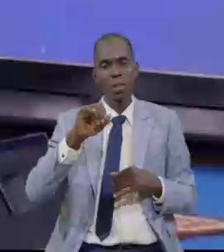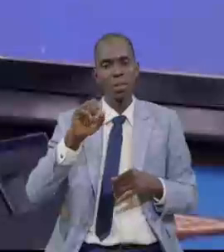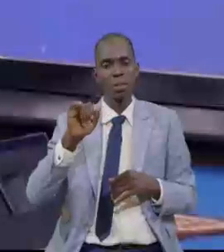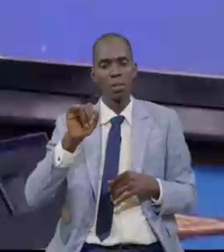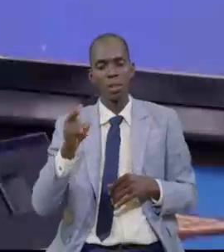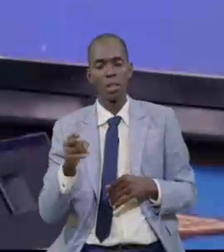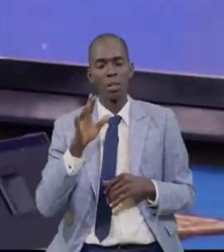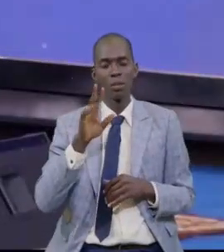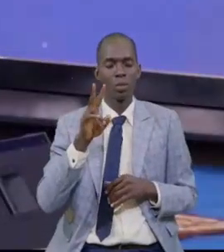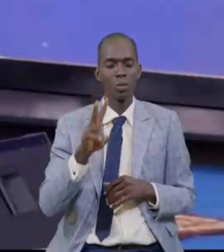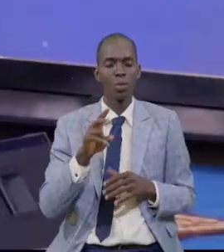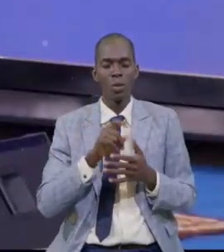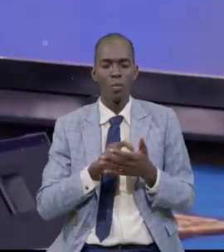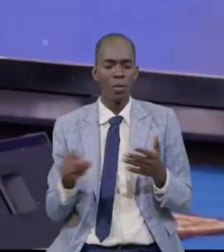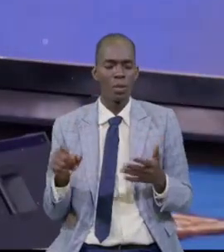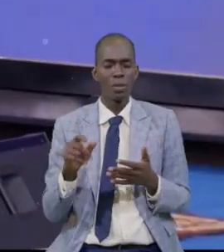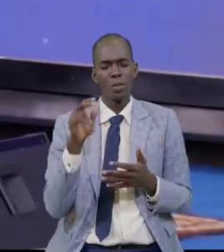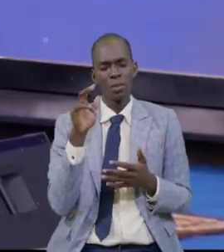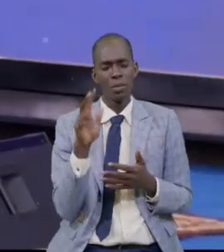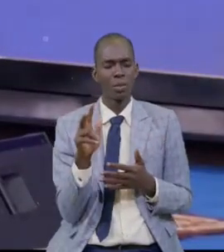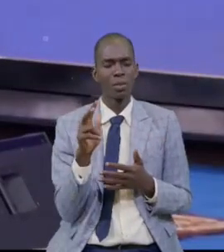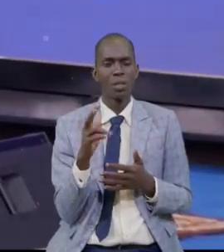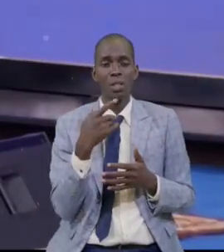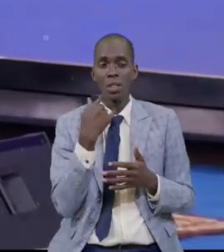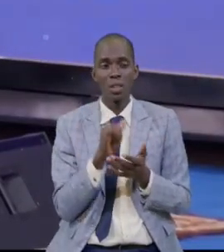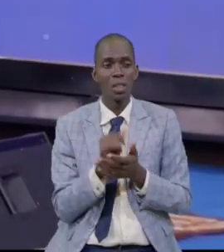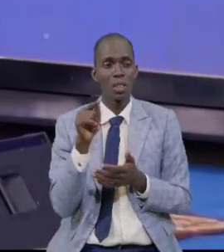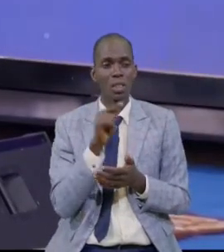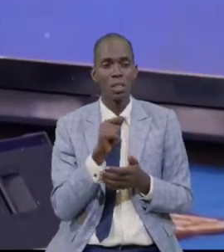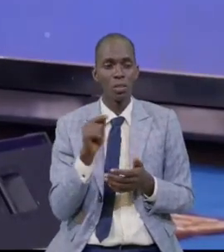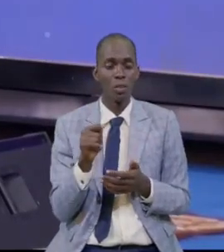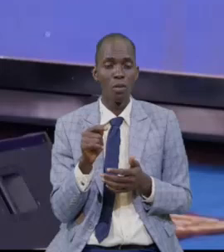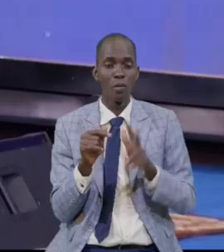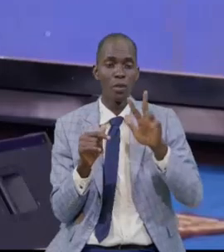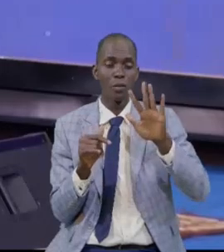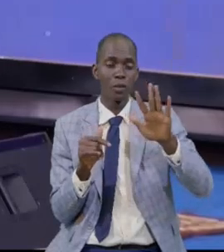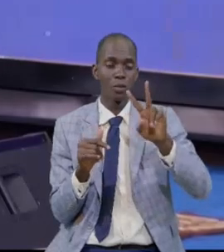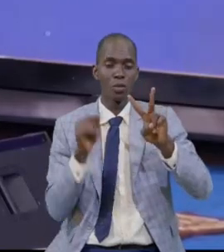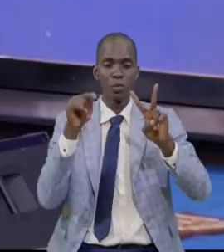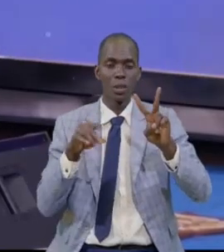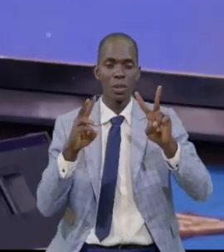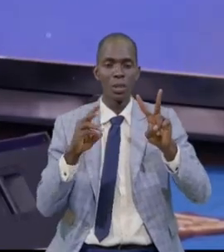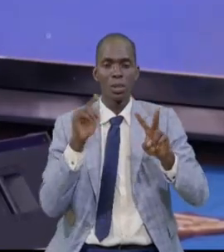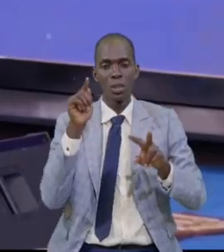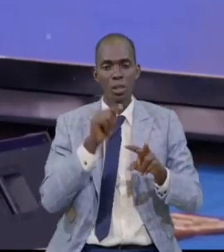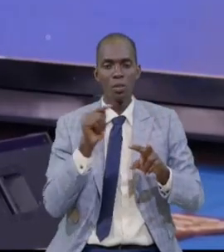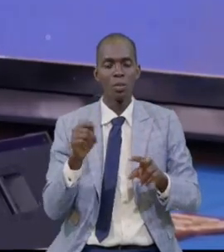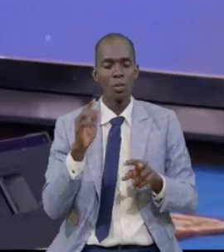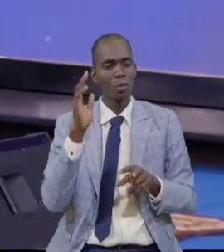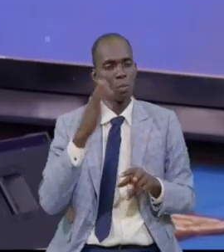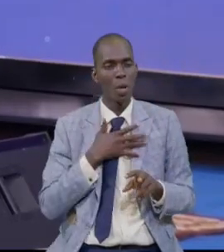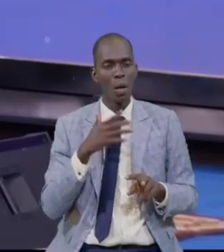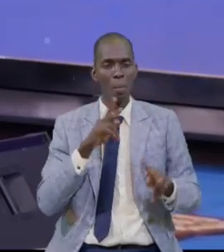Therefore, my people shall know my name. Therefore shall they know in that